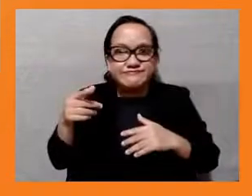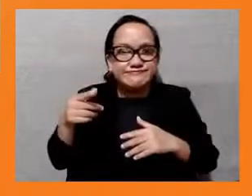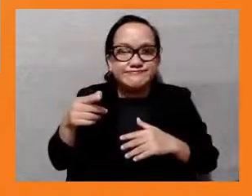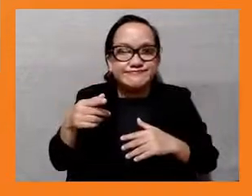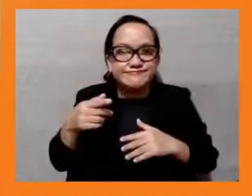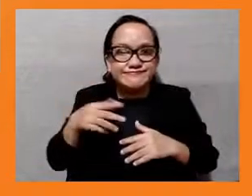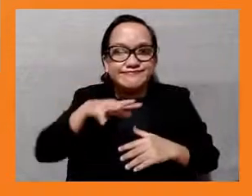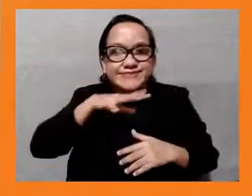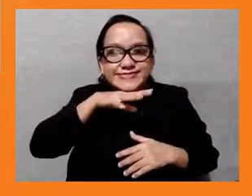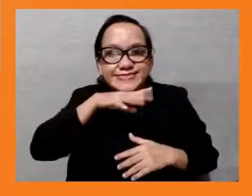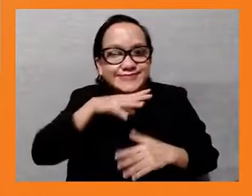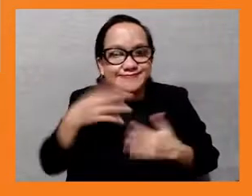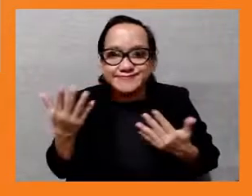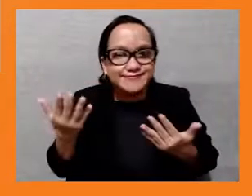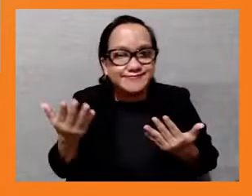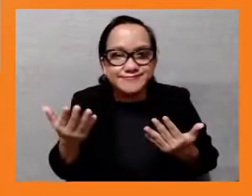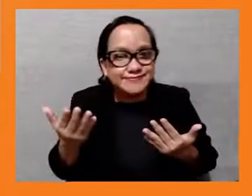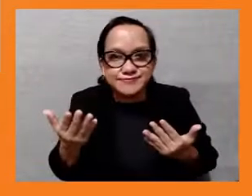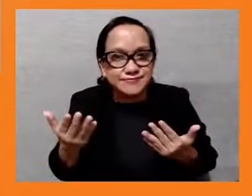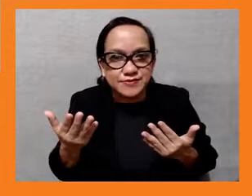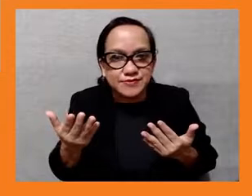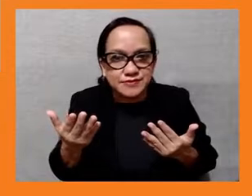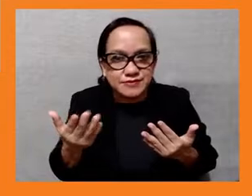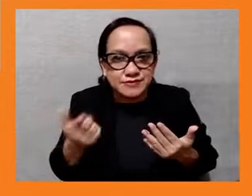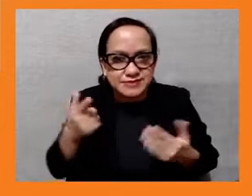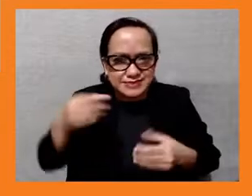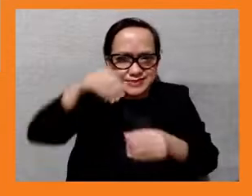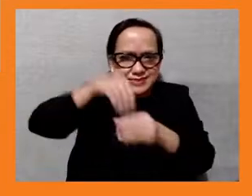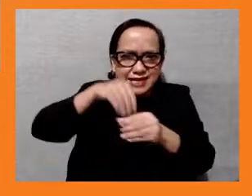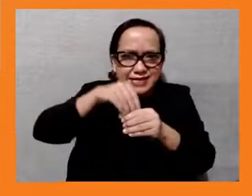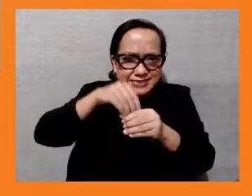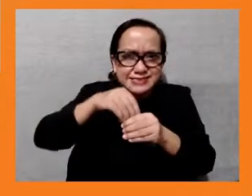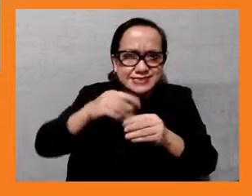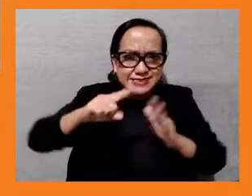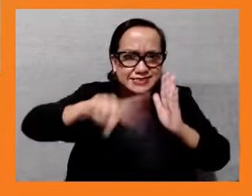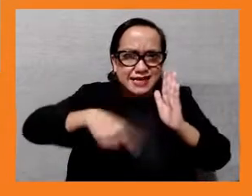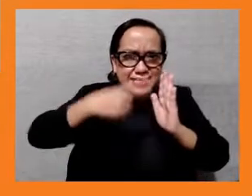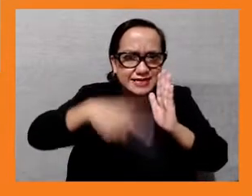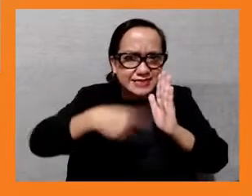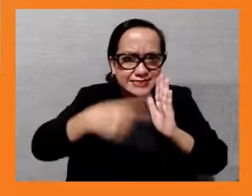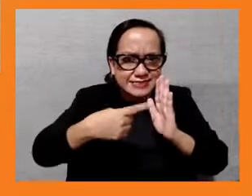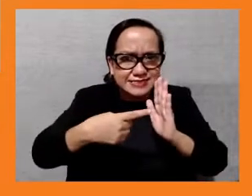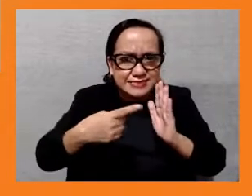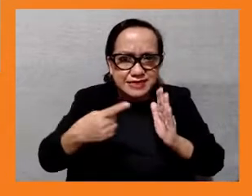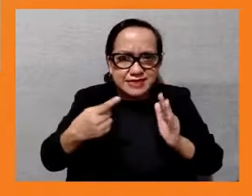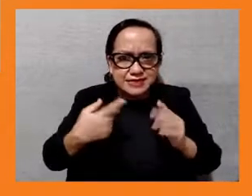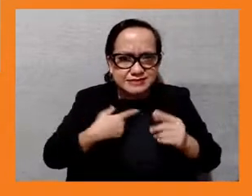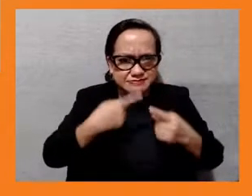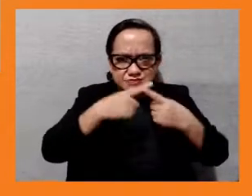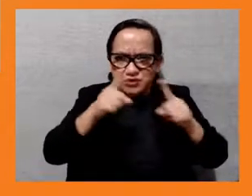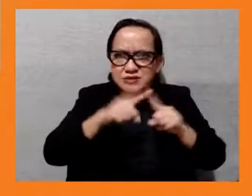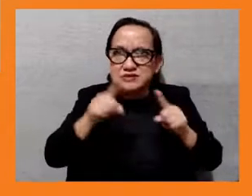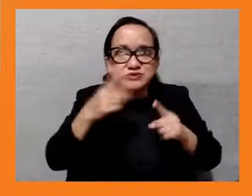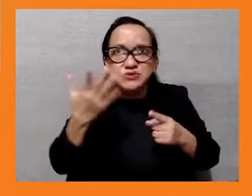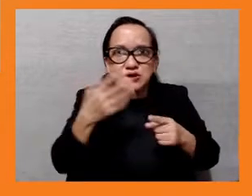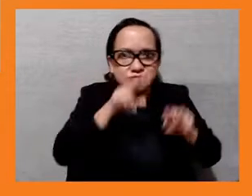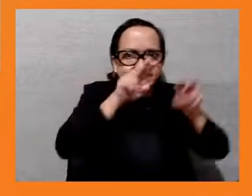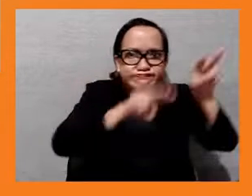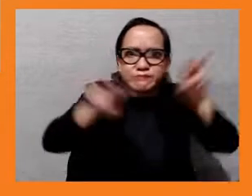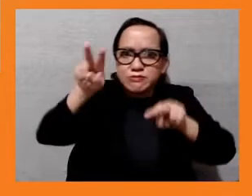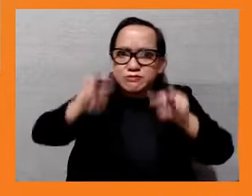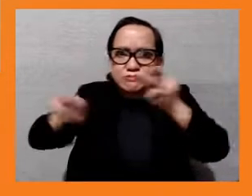instance, significantly receive a lot more project concerns or even leading to complaints filed at ADB's accountability